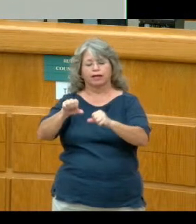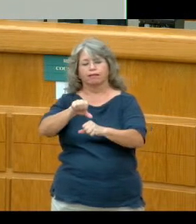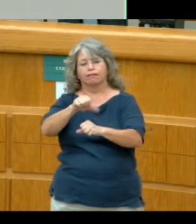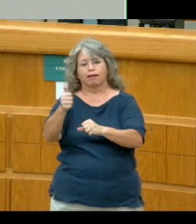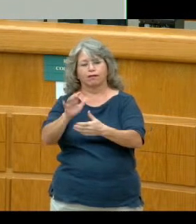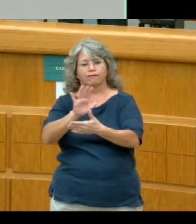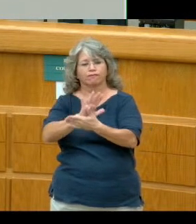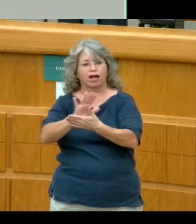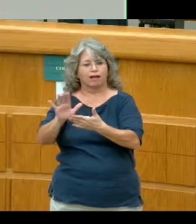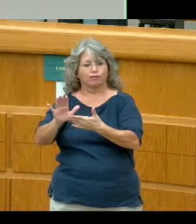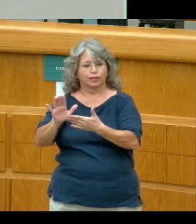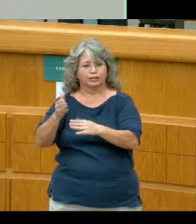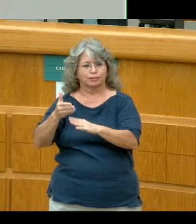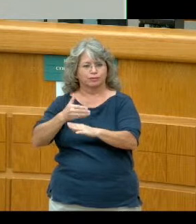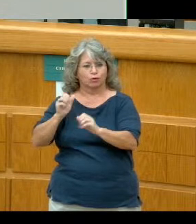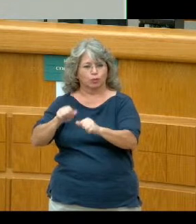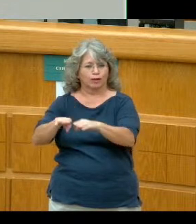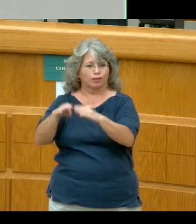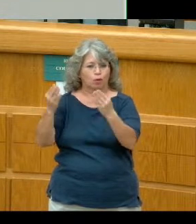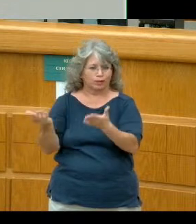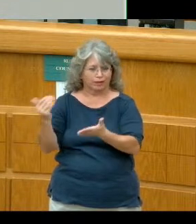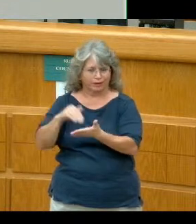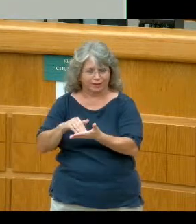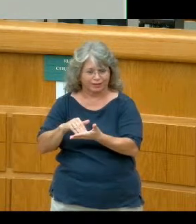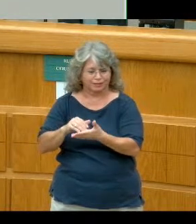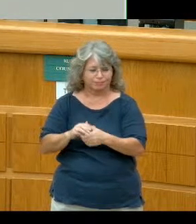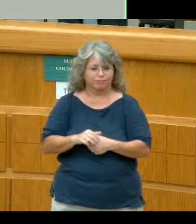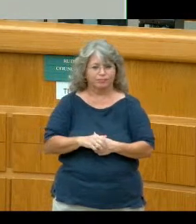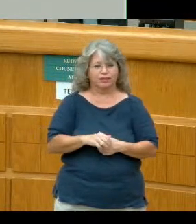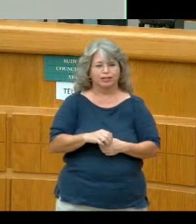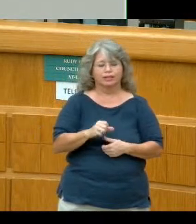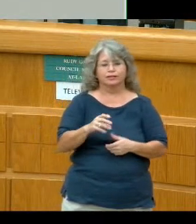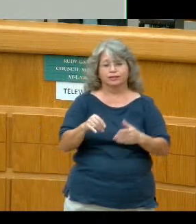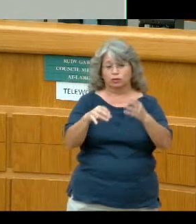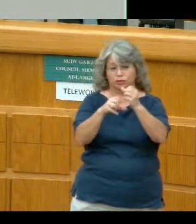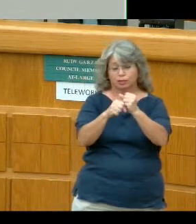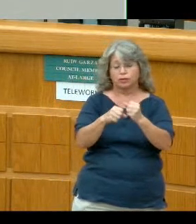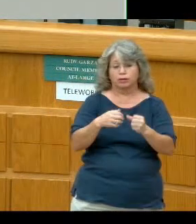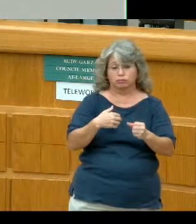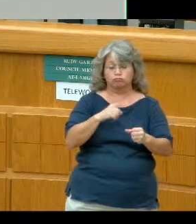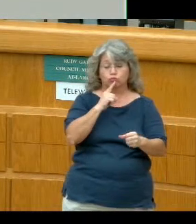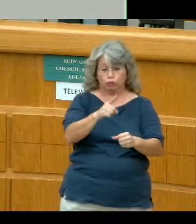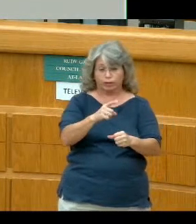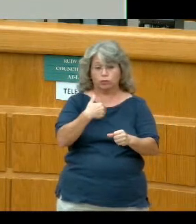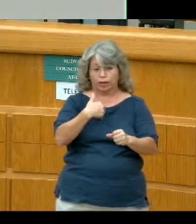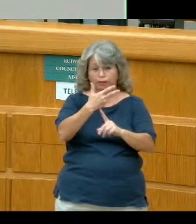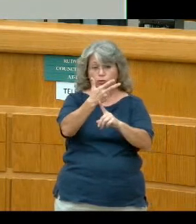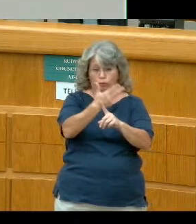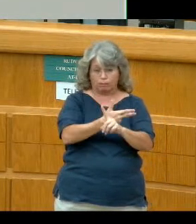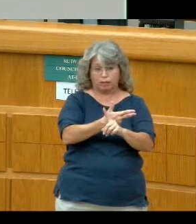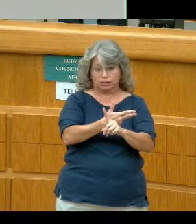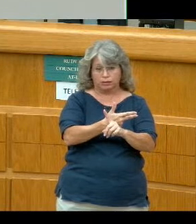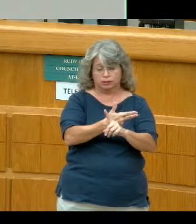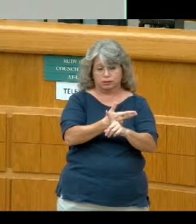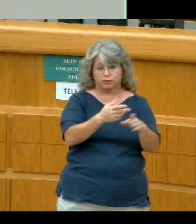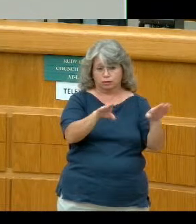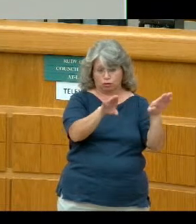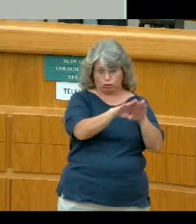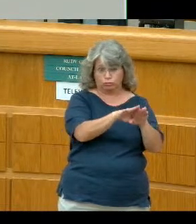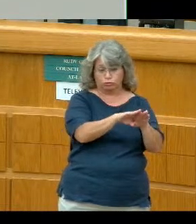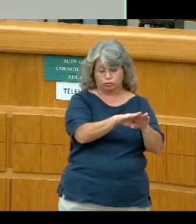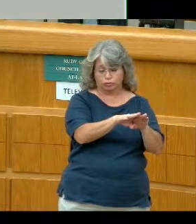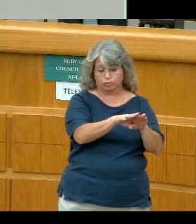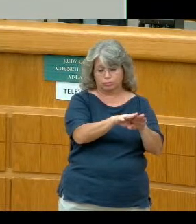open Texas again. So overall, we had 3 months of closure, that's real. We're projecting